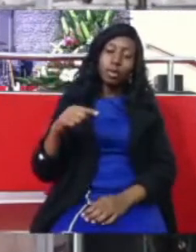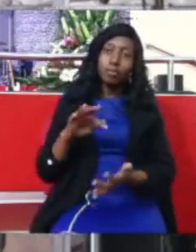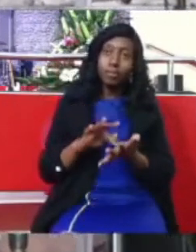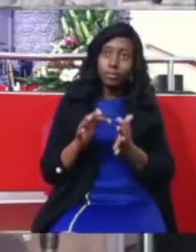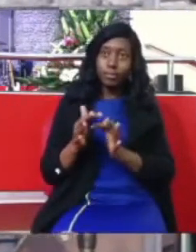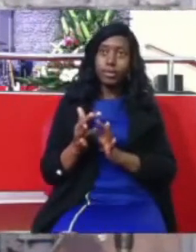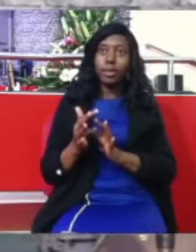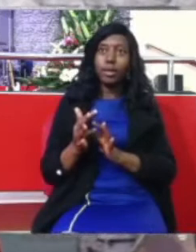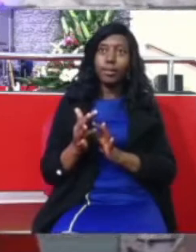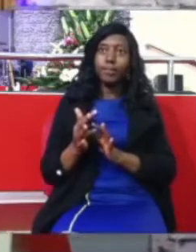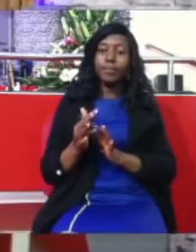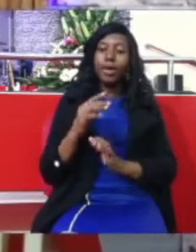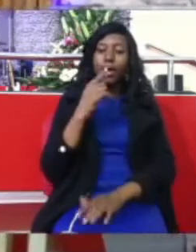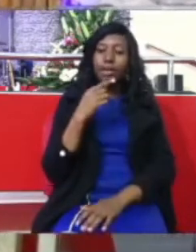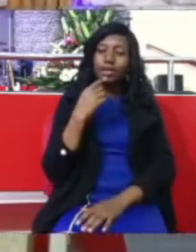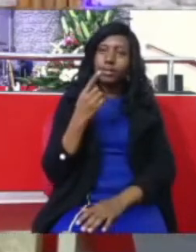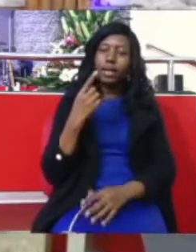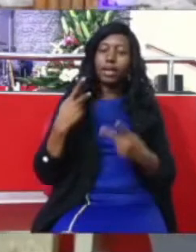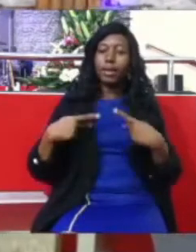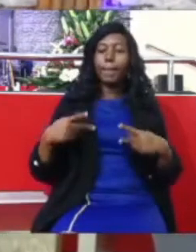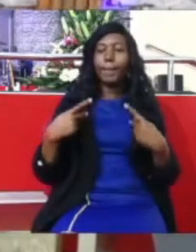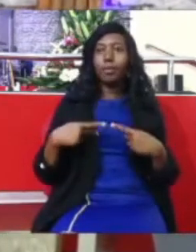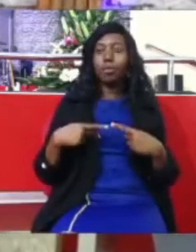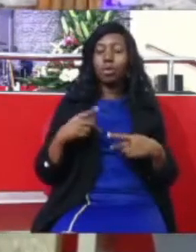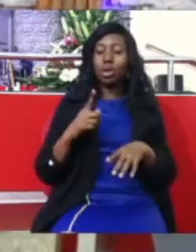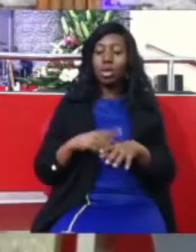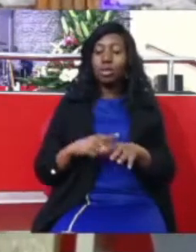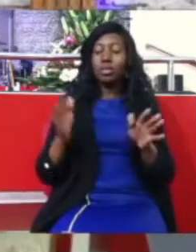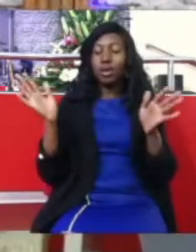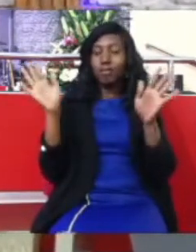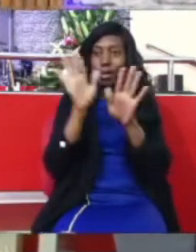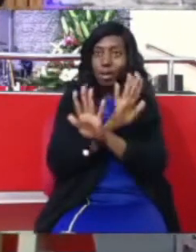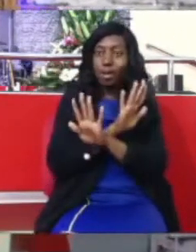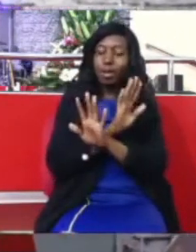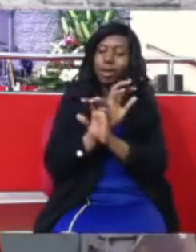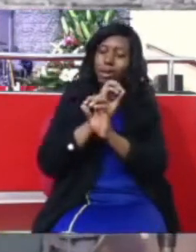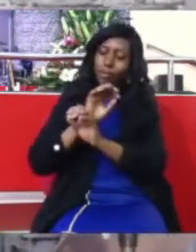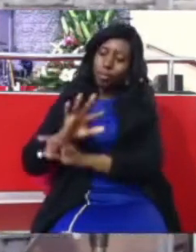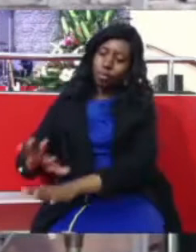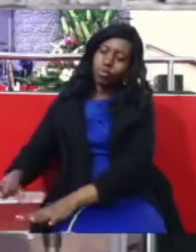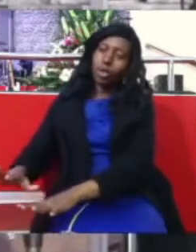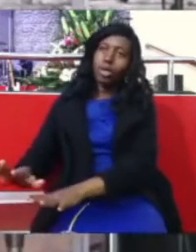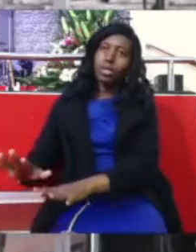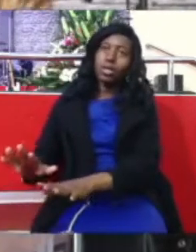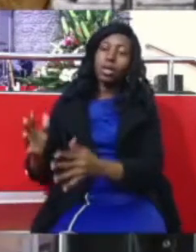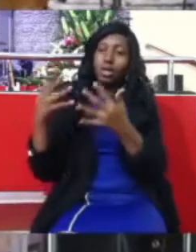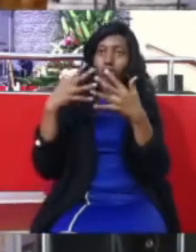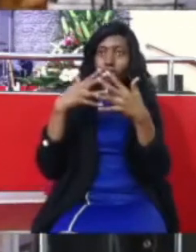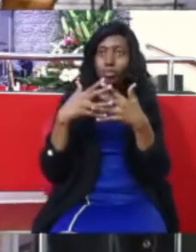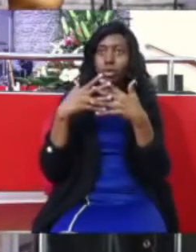creatures, and he is telling these people during broad daylight, cast your nets into the